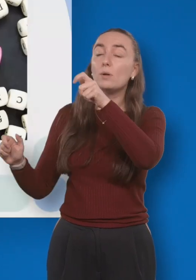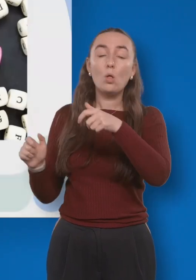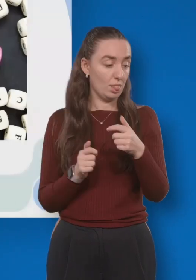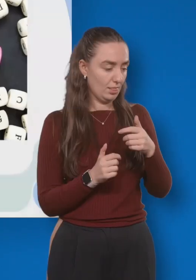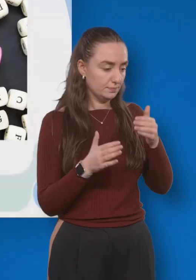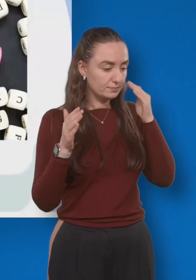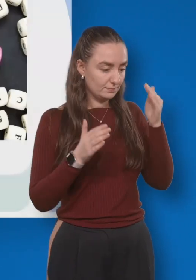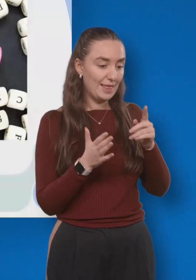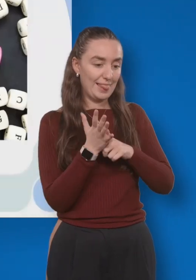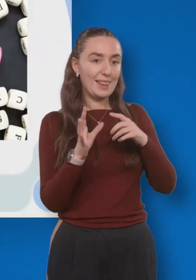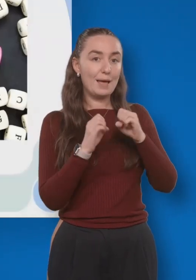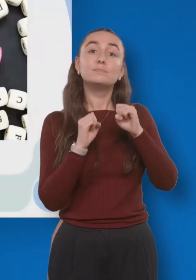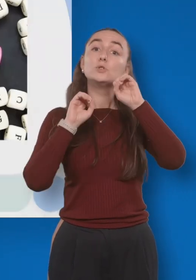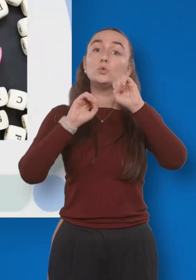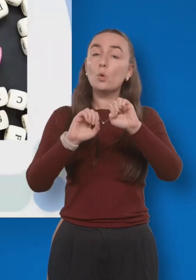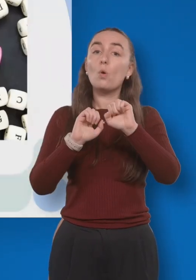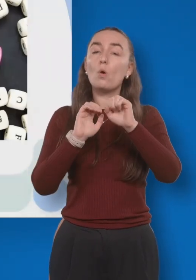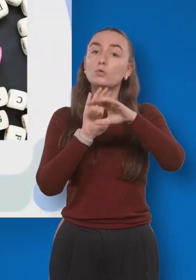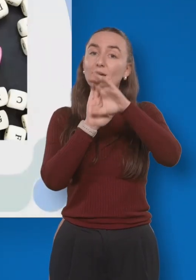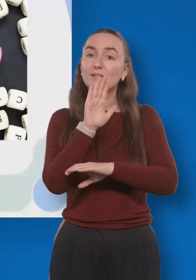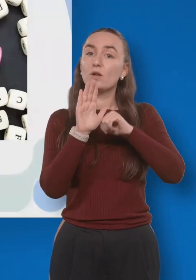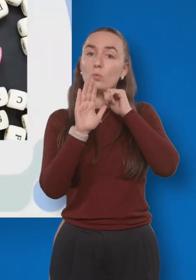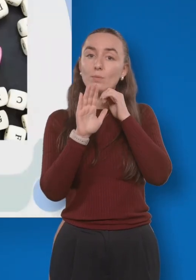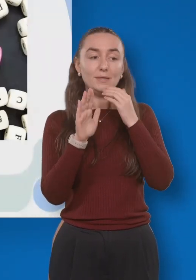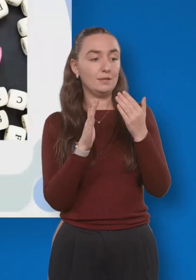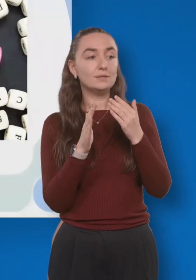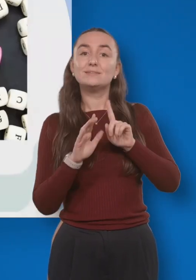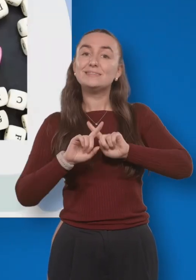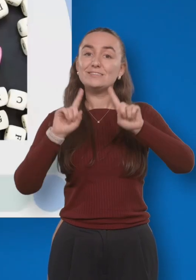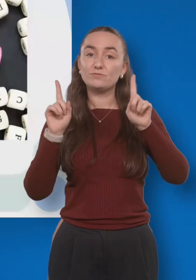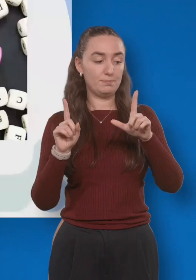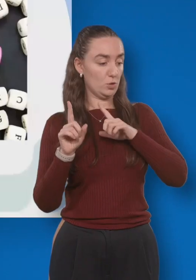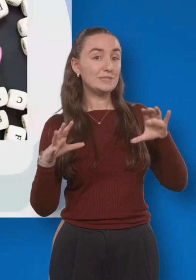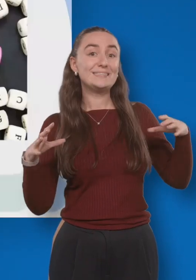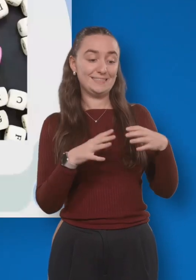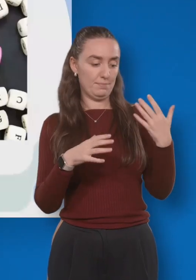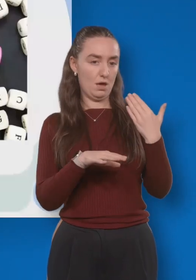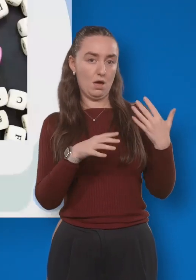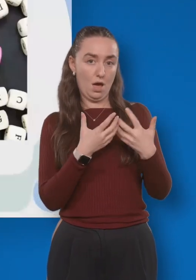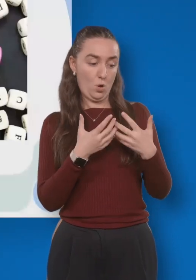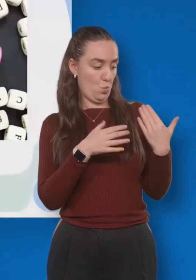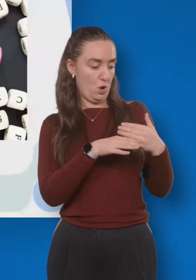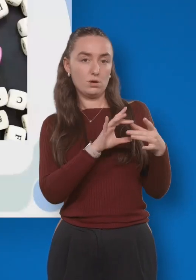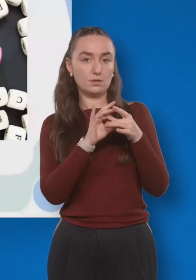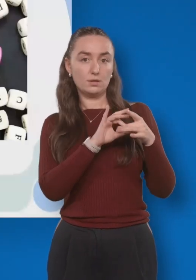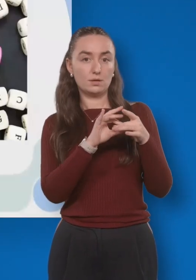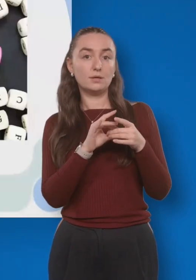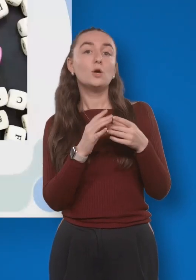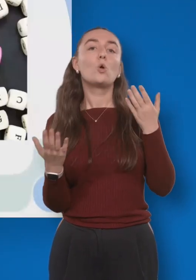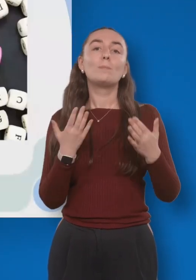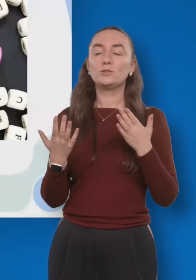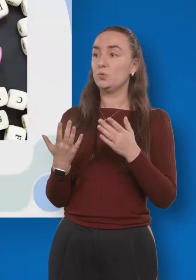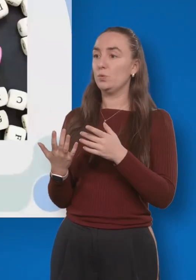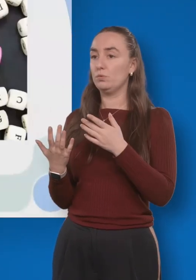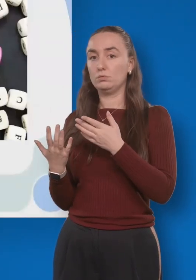different criteria. Maybe we'll be focusing more on the team and the way that the team works, as opposed to who you're recruiting to be involved